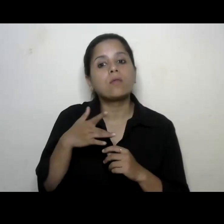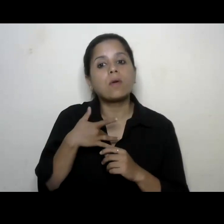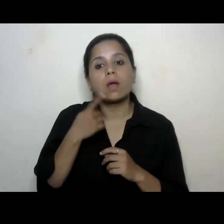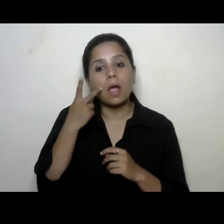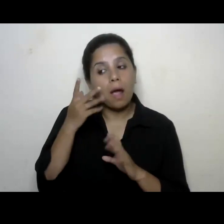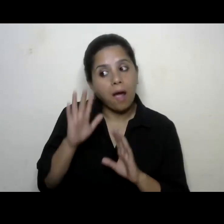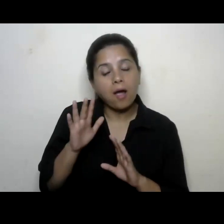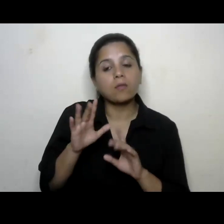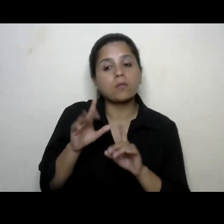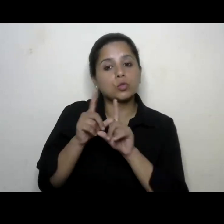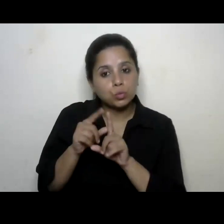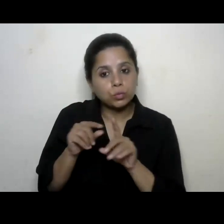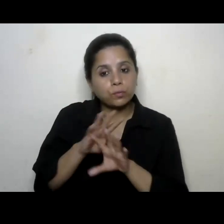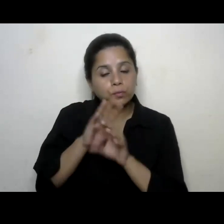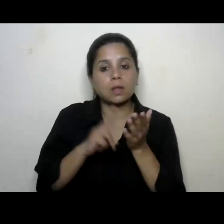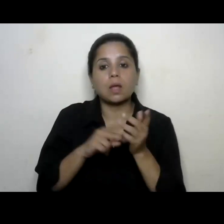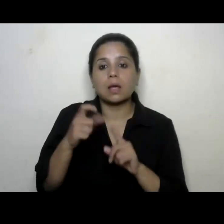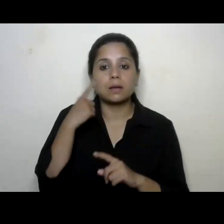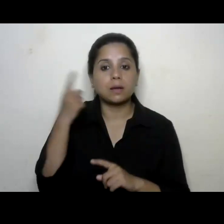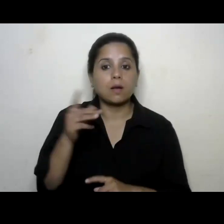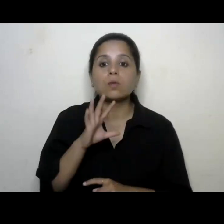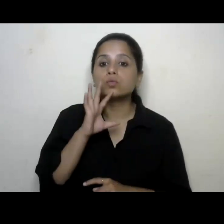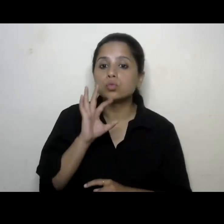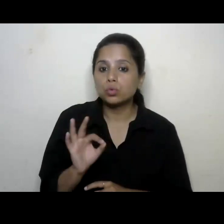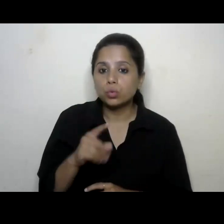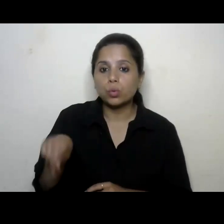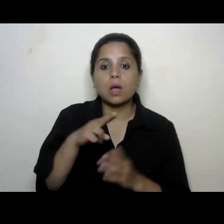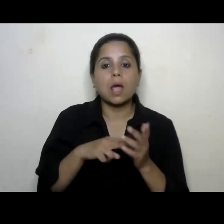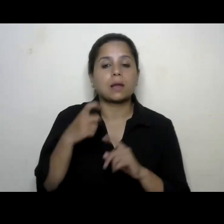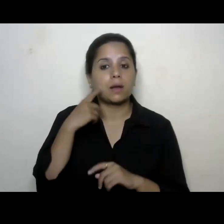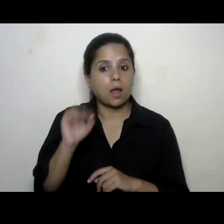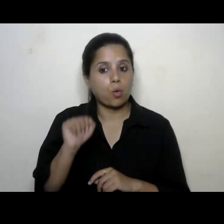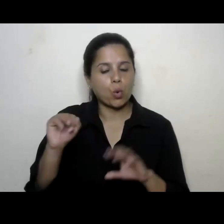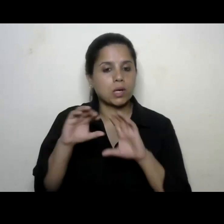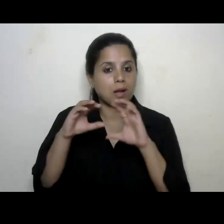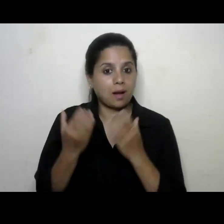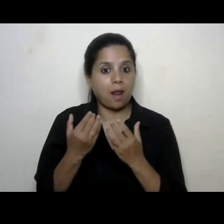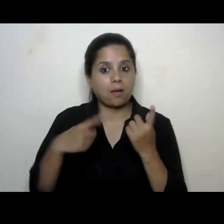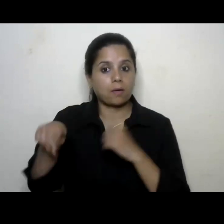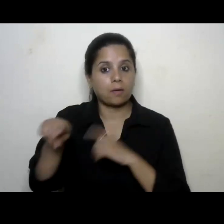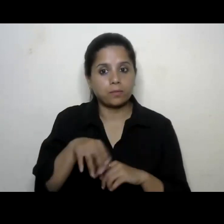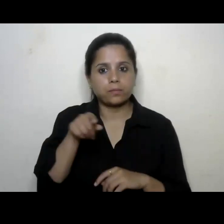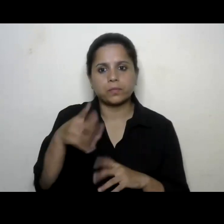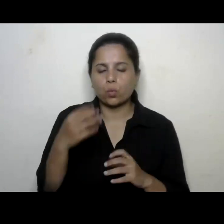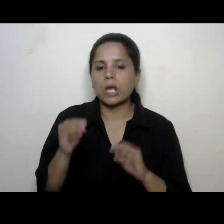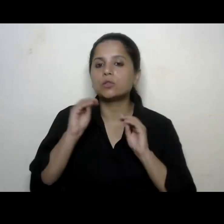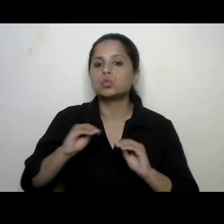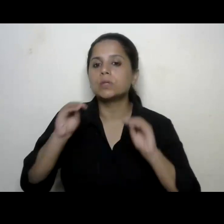2020. NDLI through NDLI Club tries to reach to